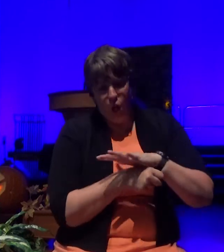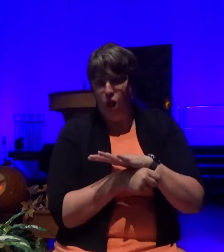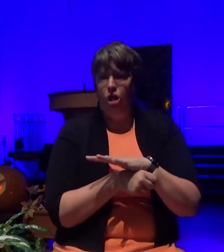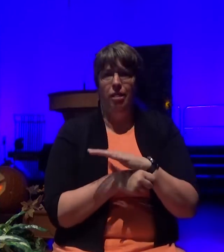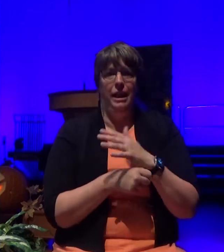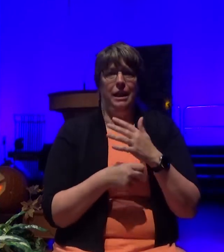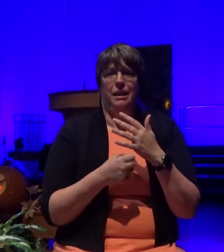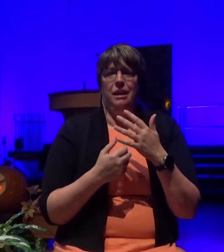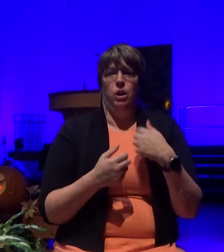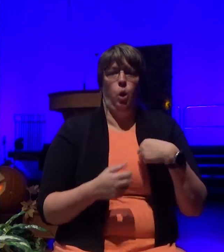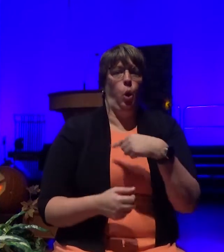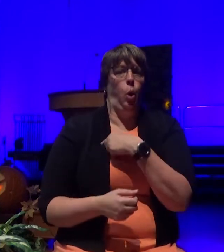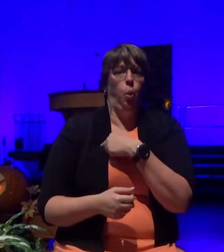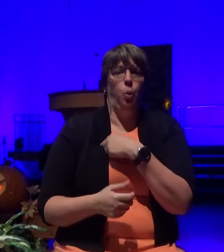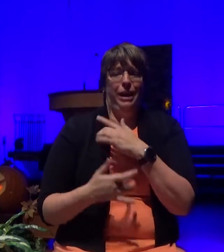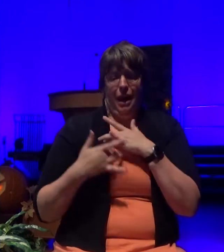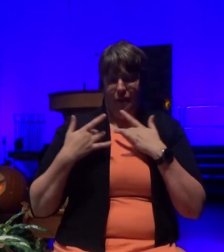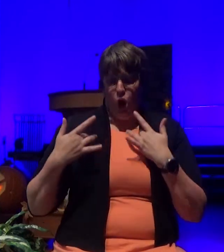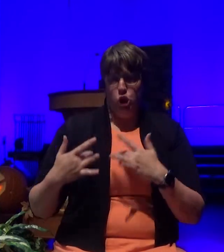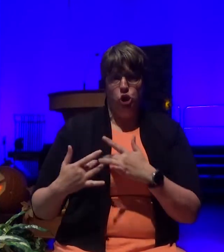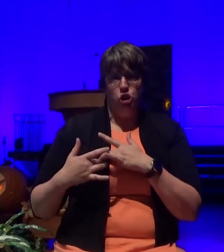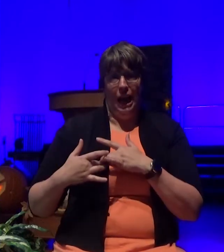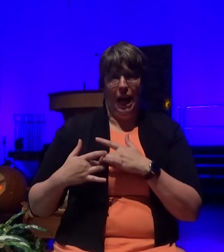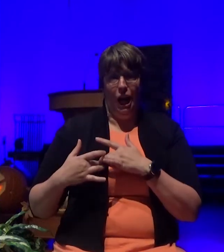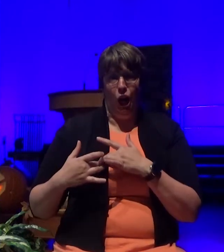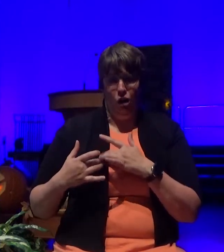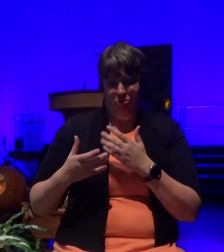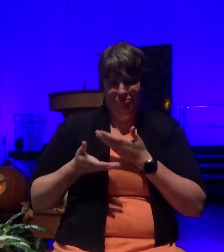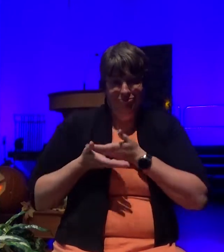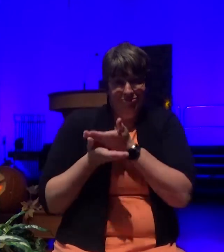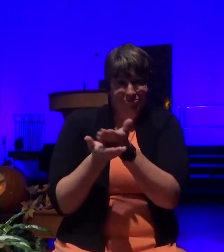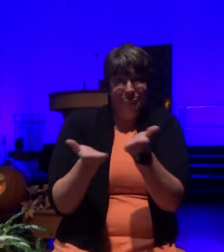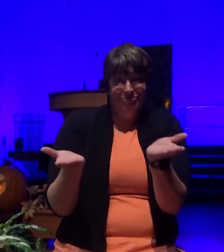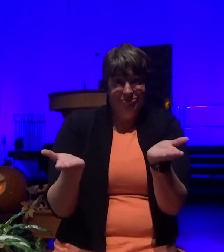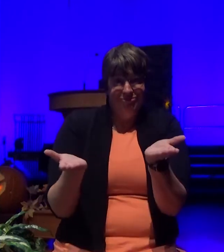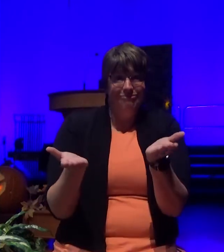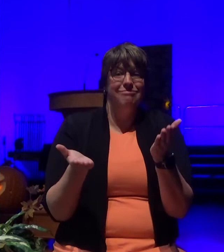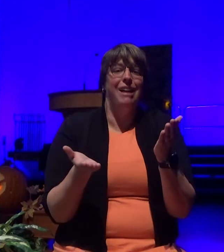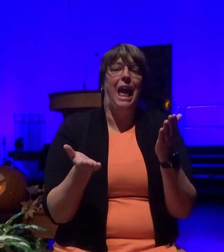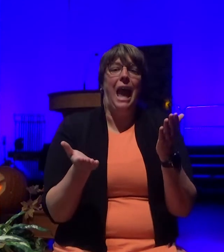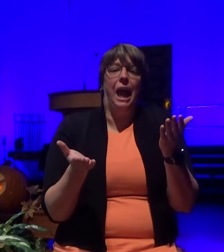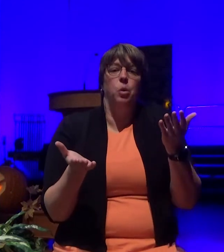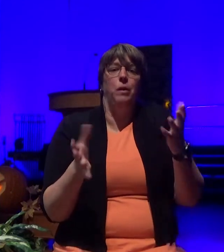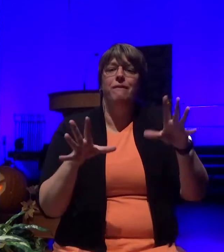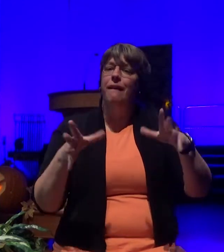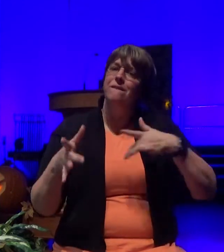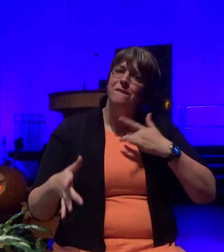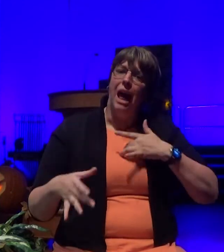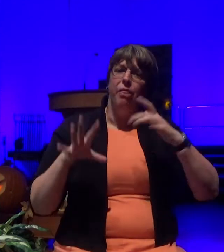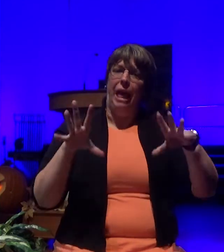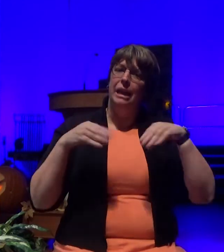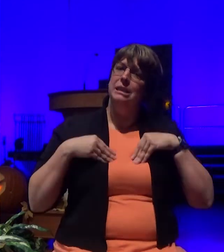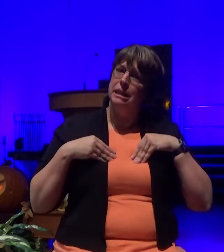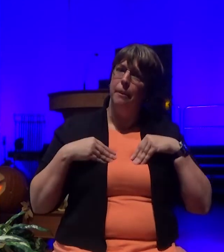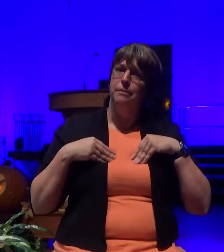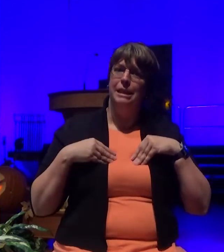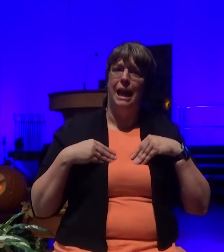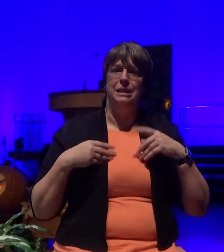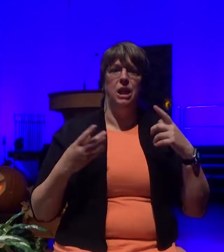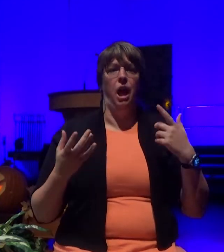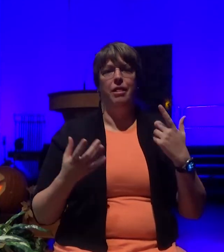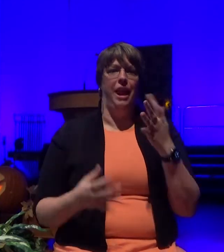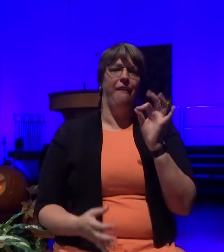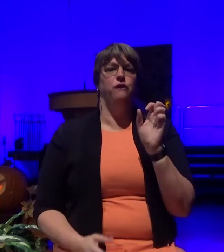shared our heart and felt love and acceptance, where we've danced our dance, let our freak flag fly, and